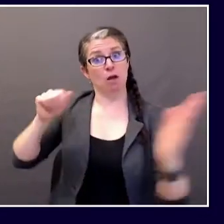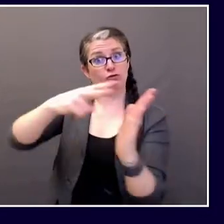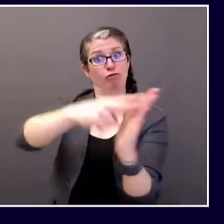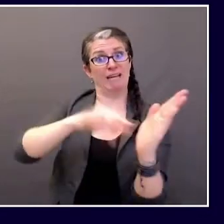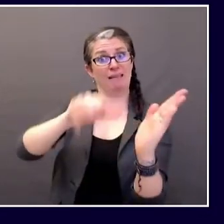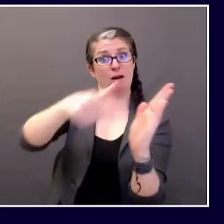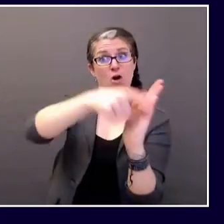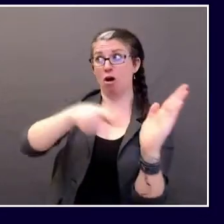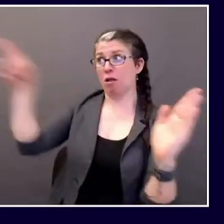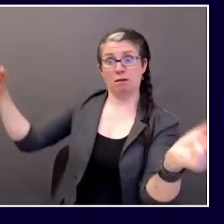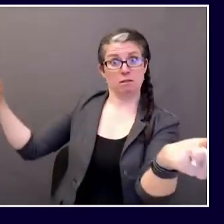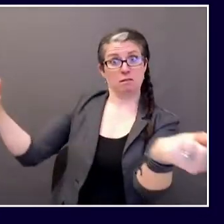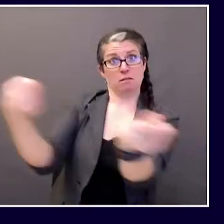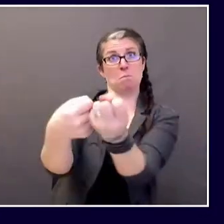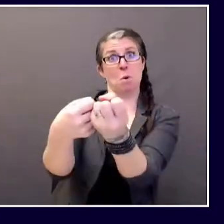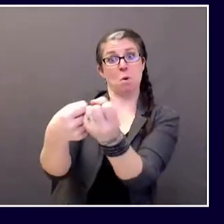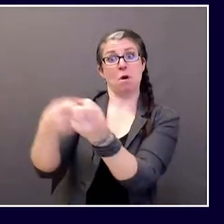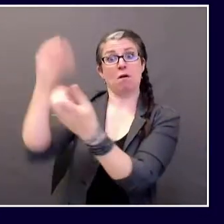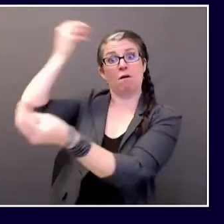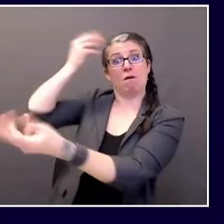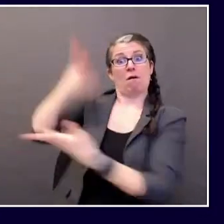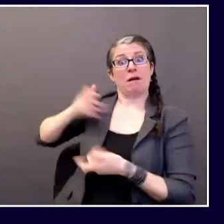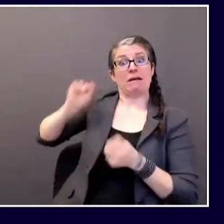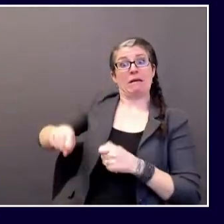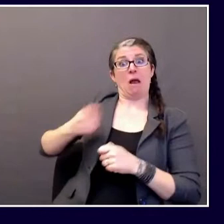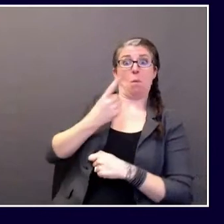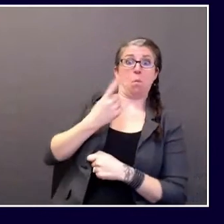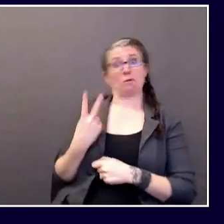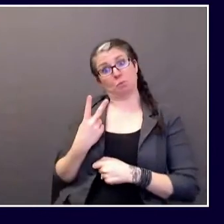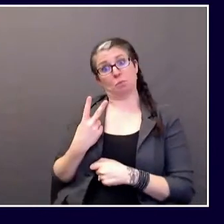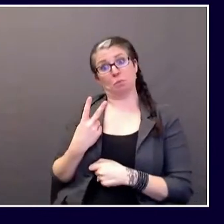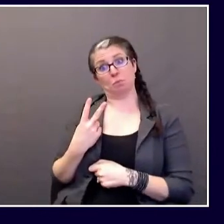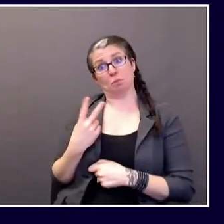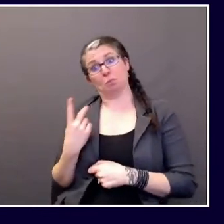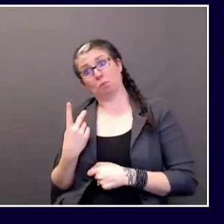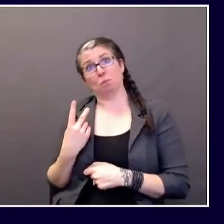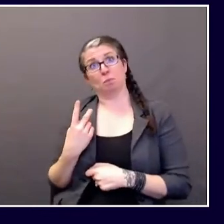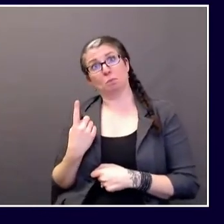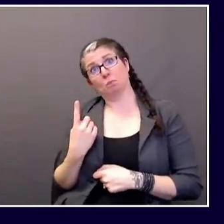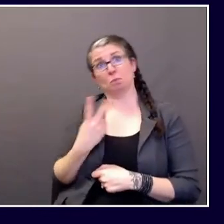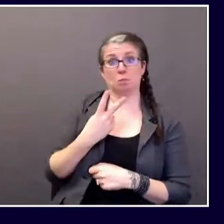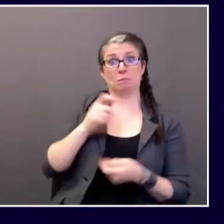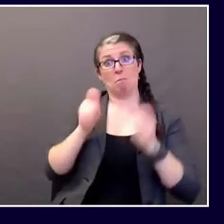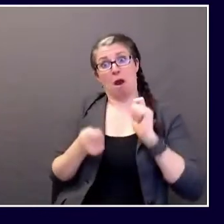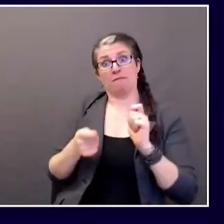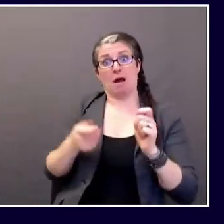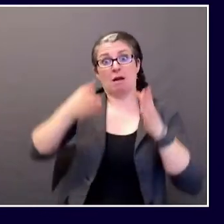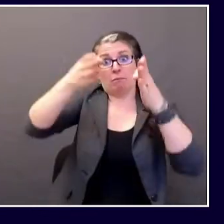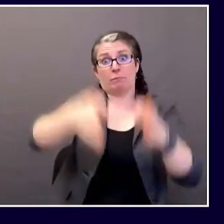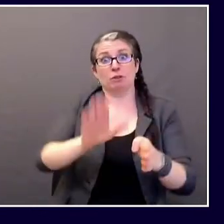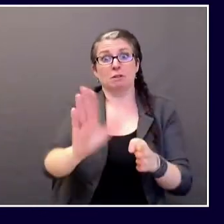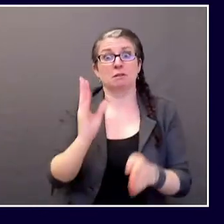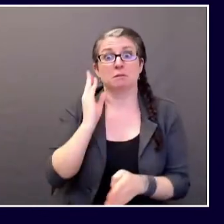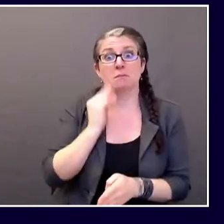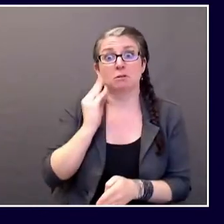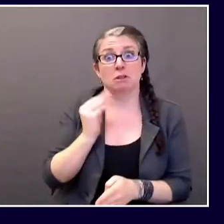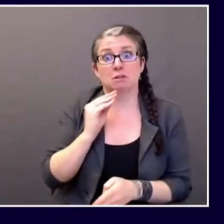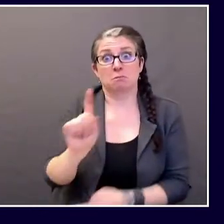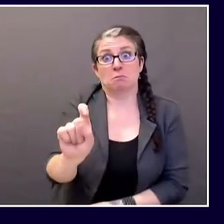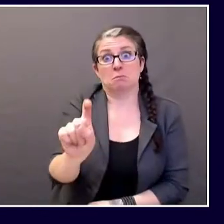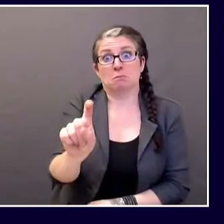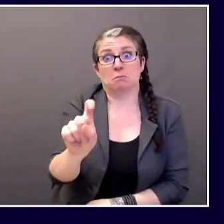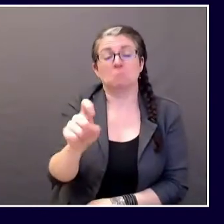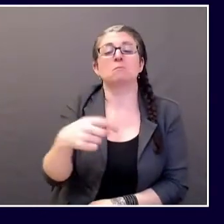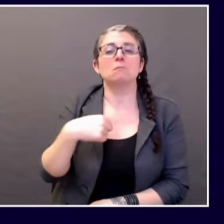90 days? Has it been more than 90 days? Et cetera, et cetera, et cetera. Those are all tough questions from an immunology